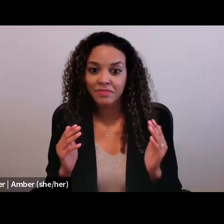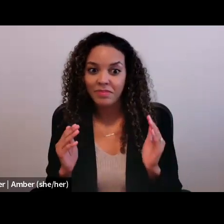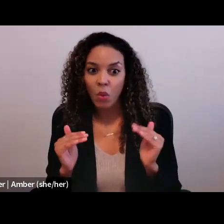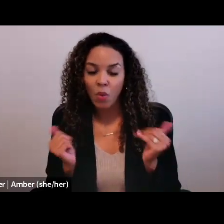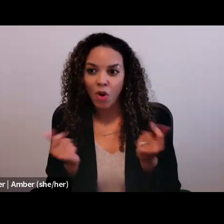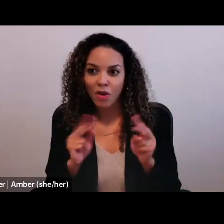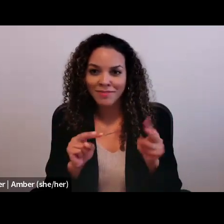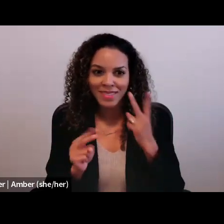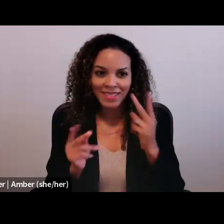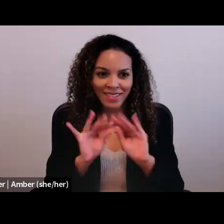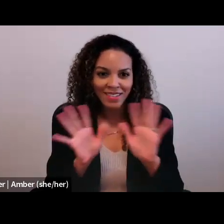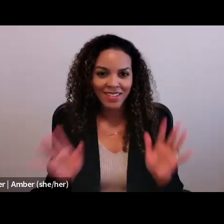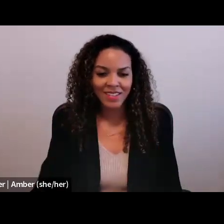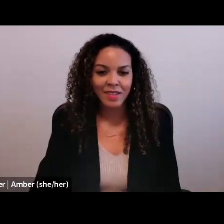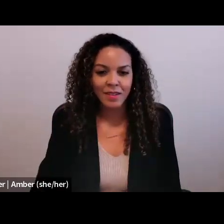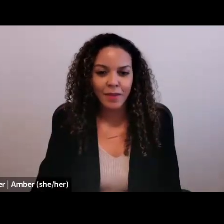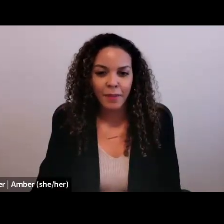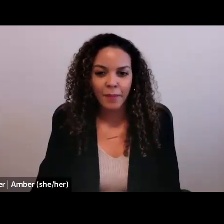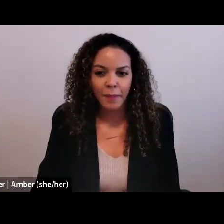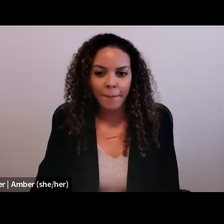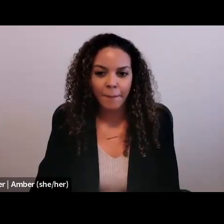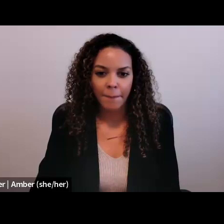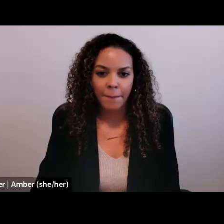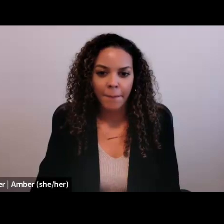Okay, everyone can see my my PowerPoint?